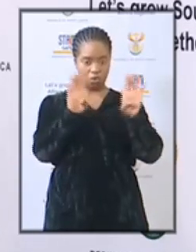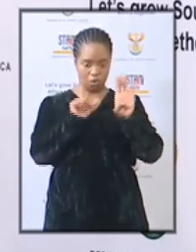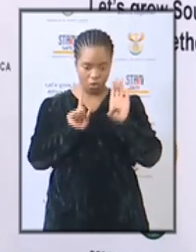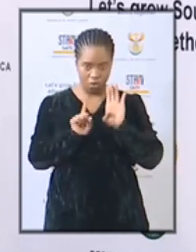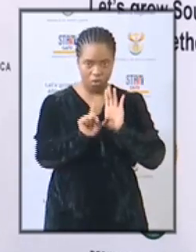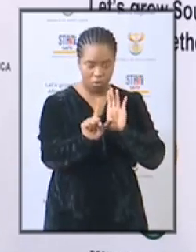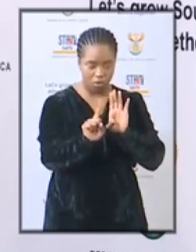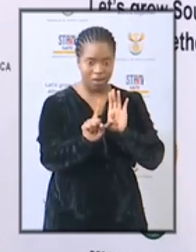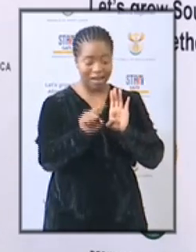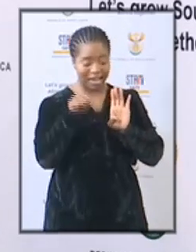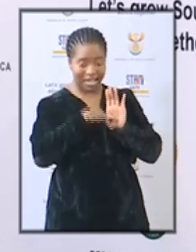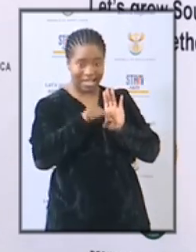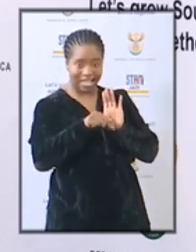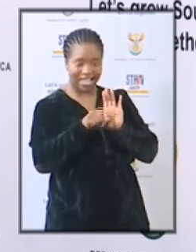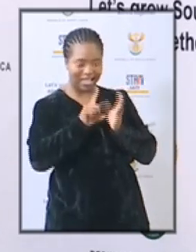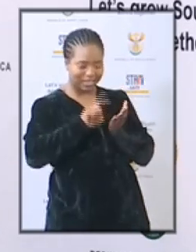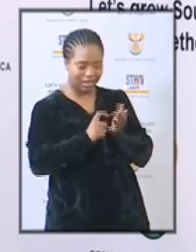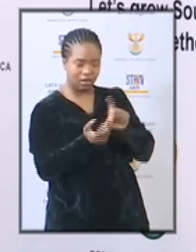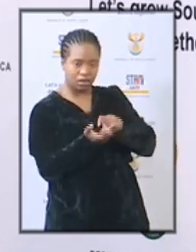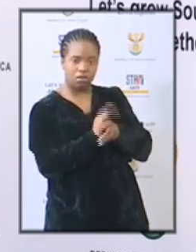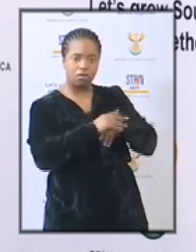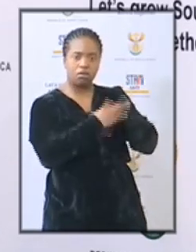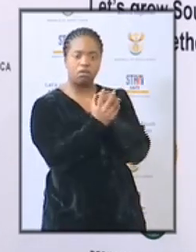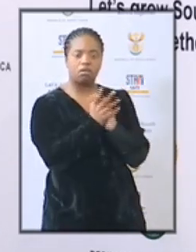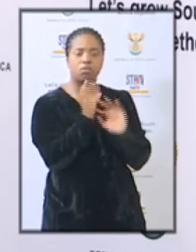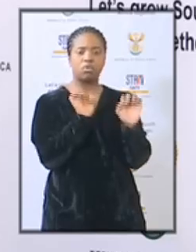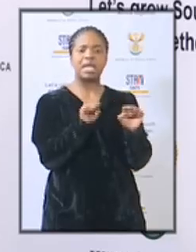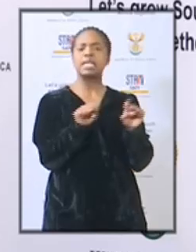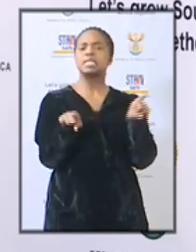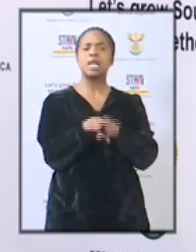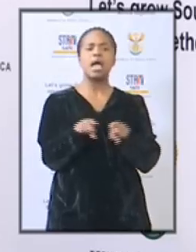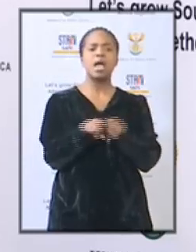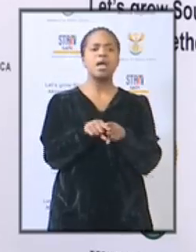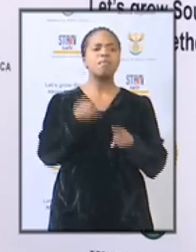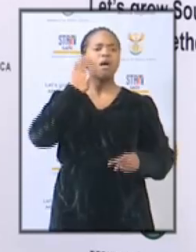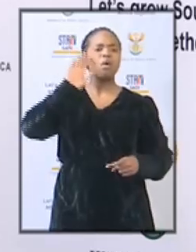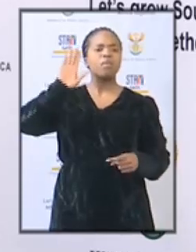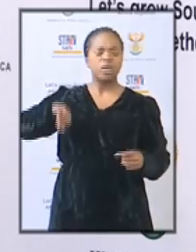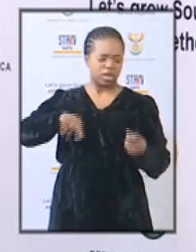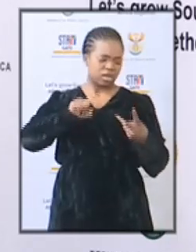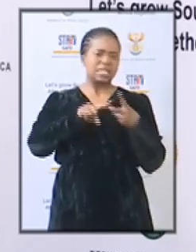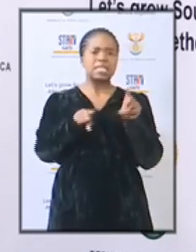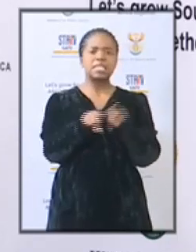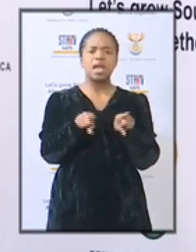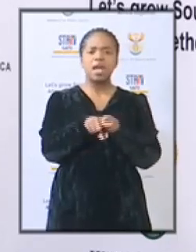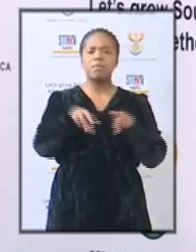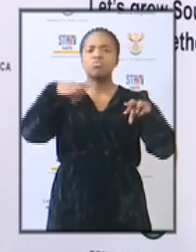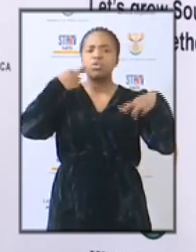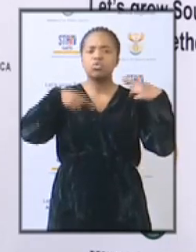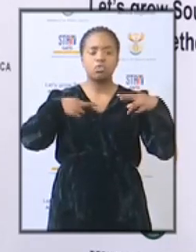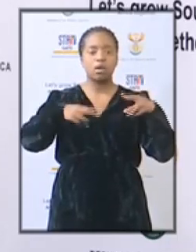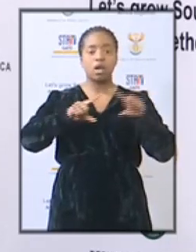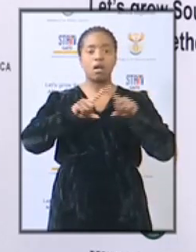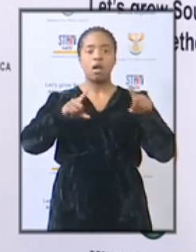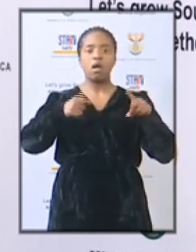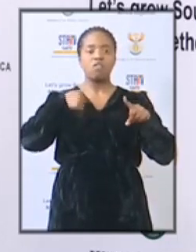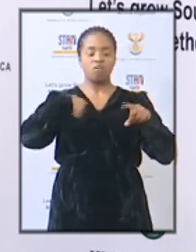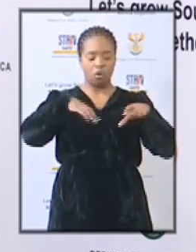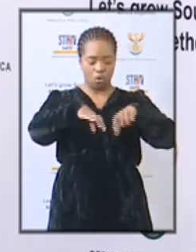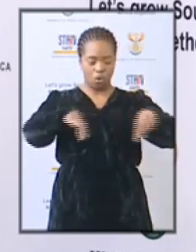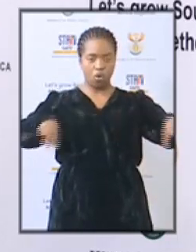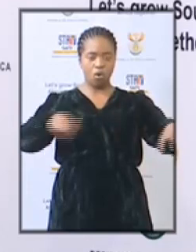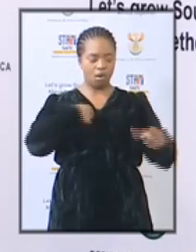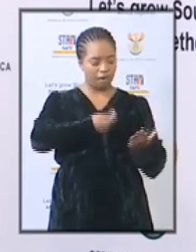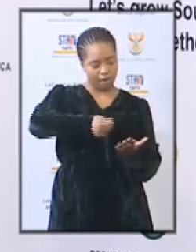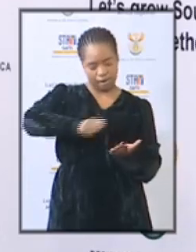But also what we want to emphasize, like we've done with our accommodations, we've done with our restaurants, no buffets should be